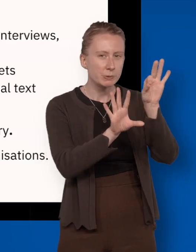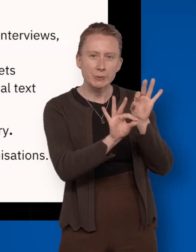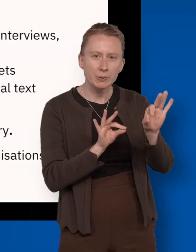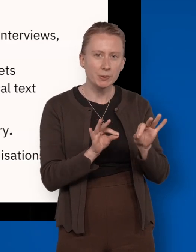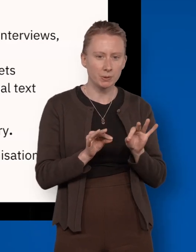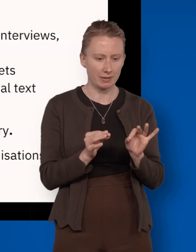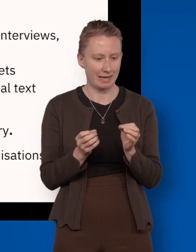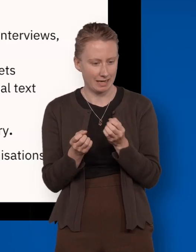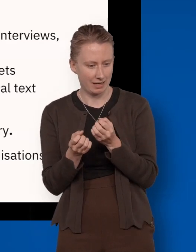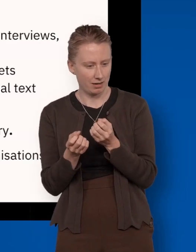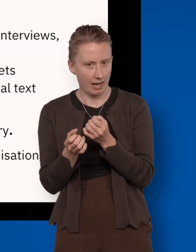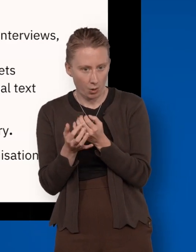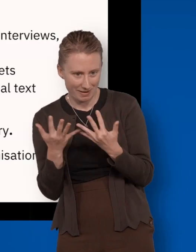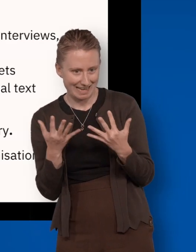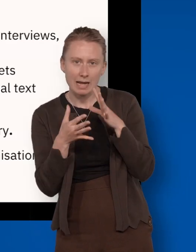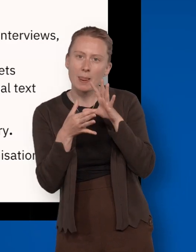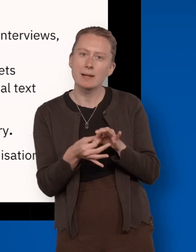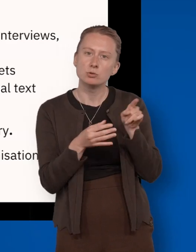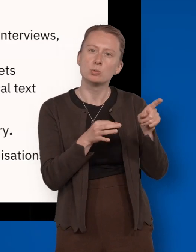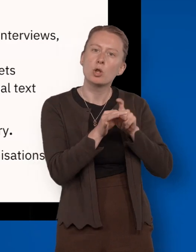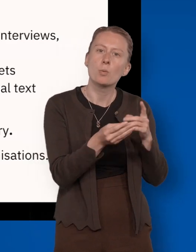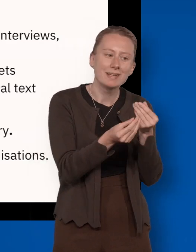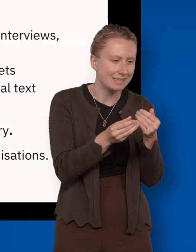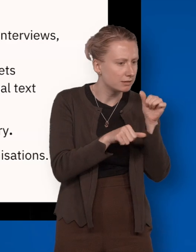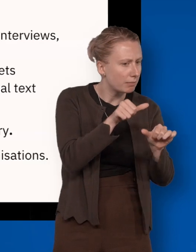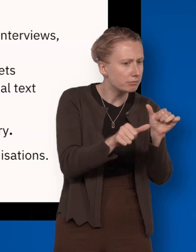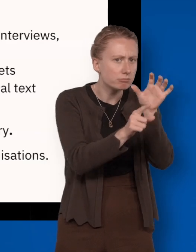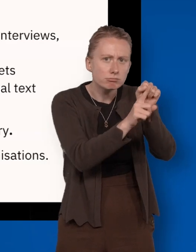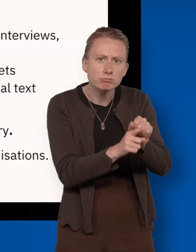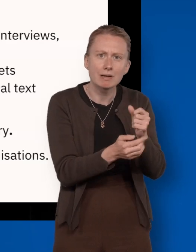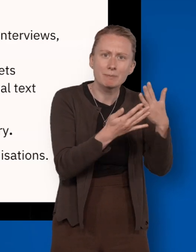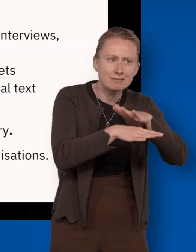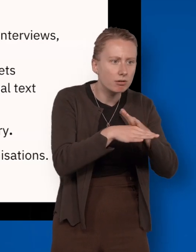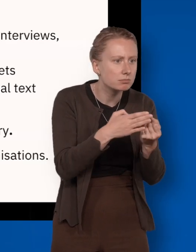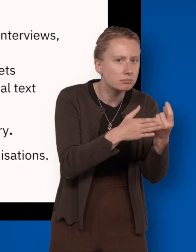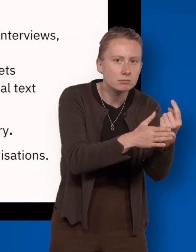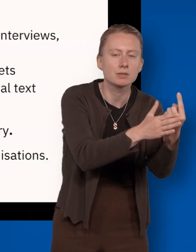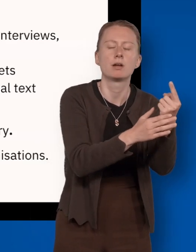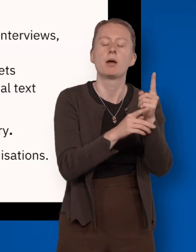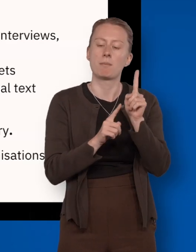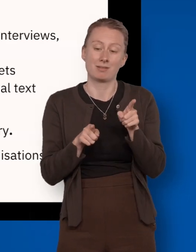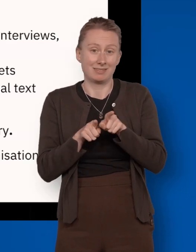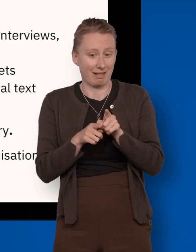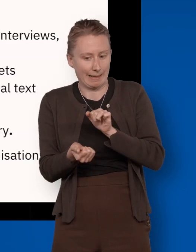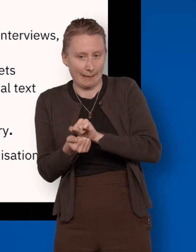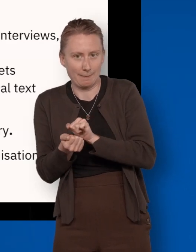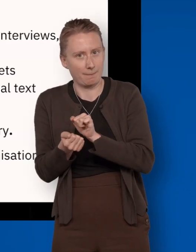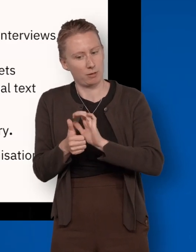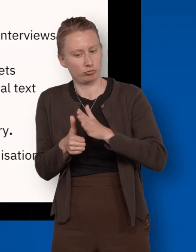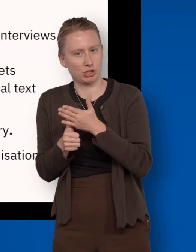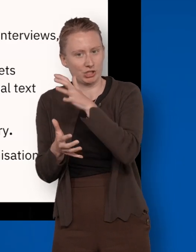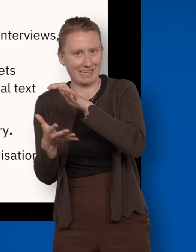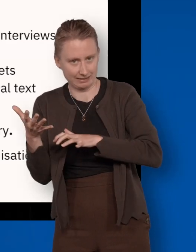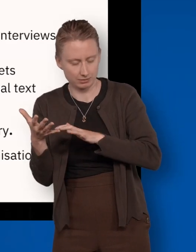patterns whilst also preserving access to the original source text. So with Scribe, we don't try